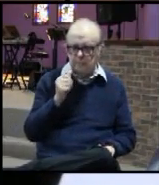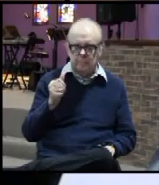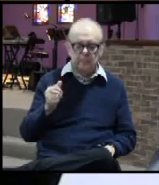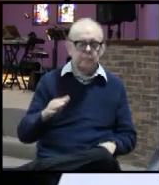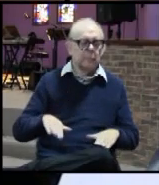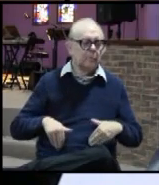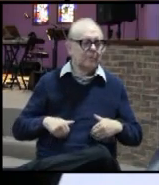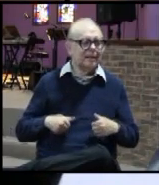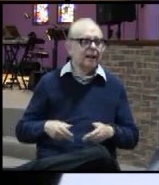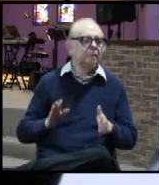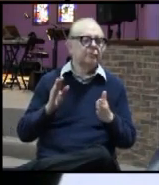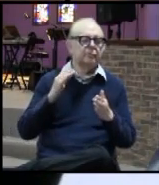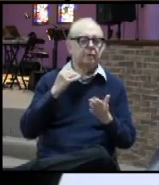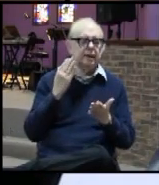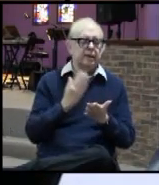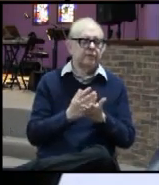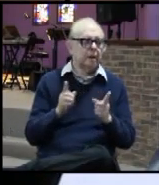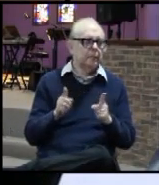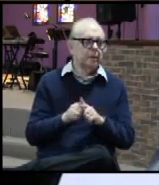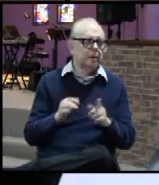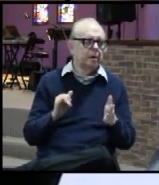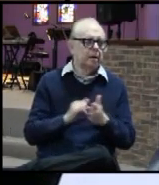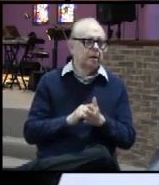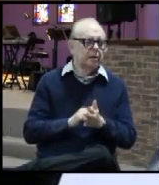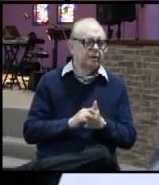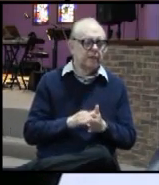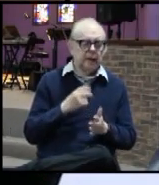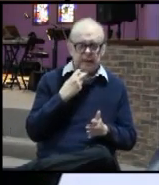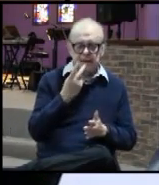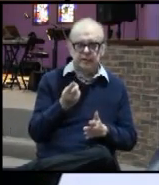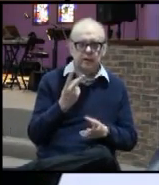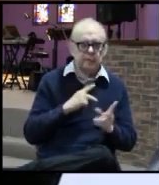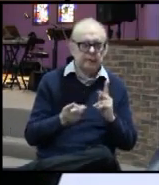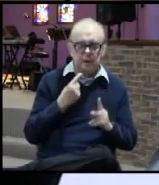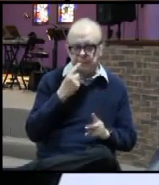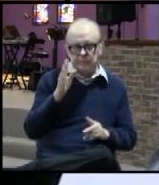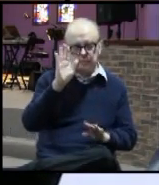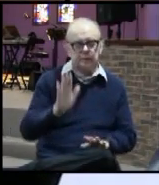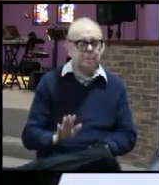this. Tell people I said something."